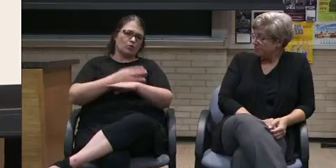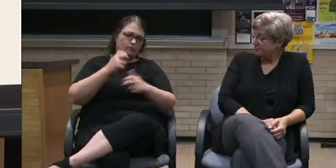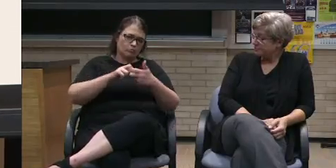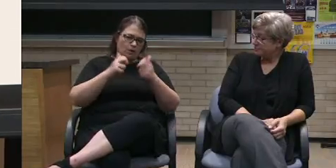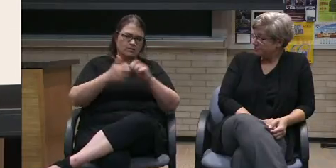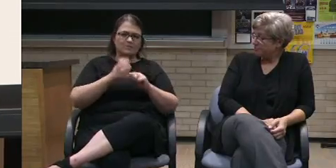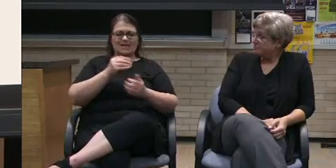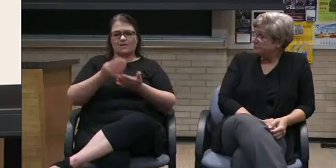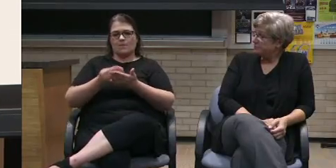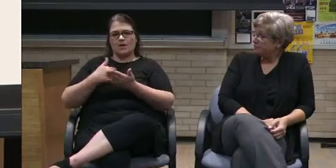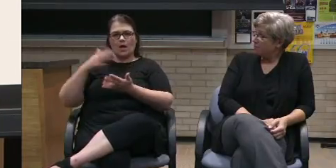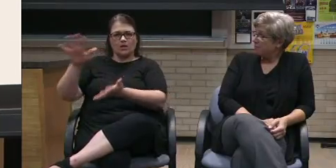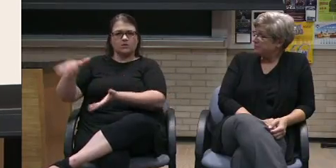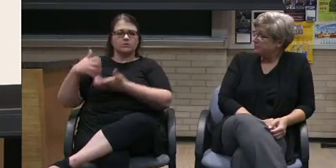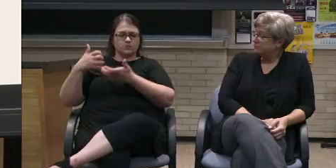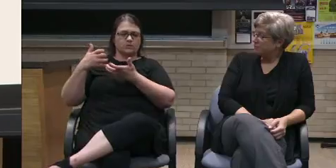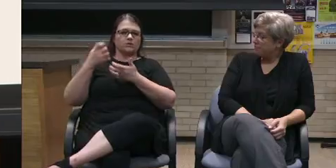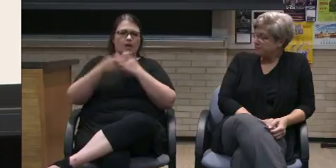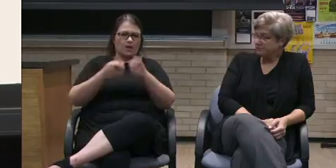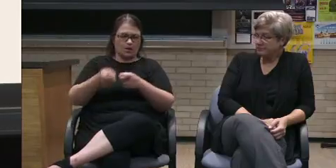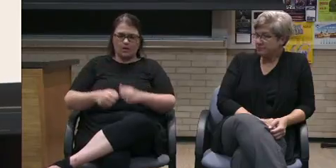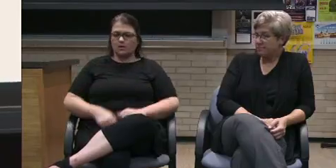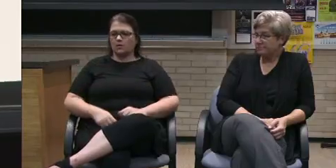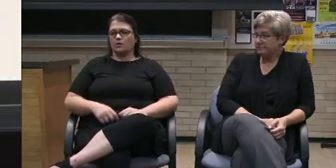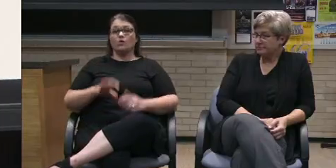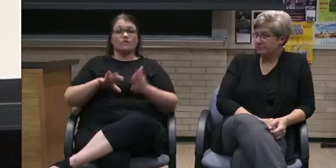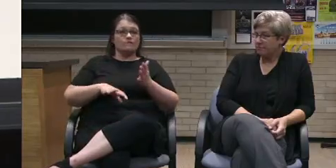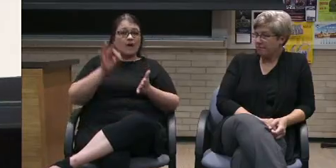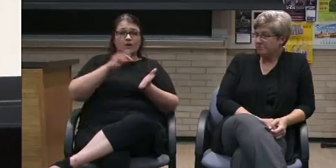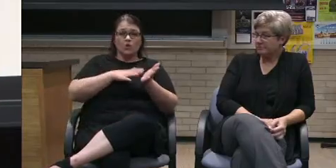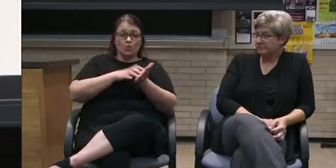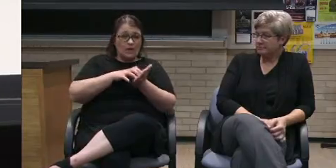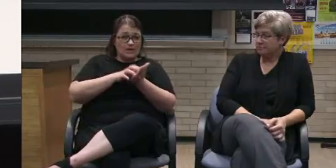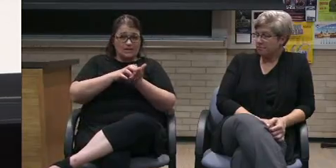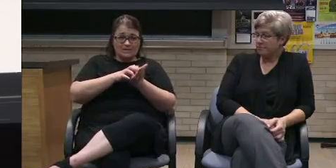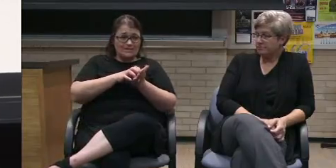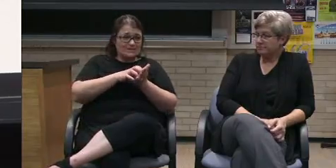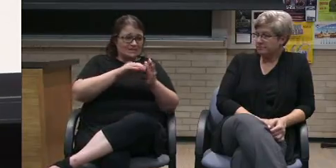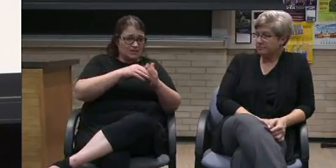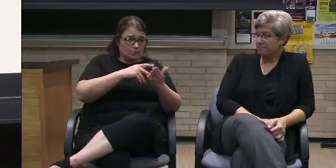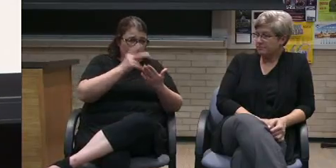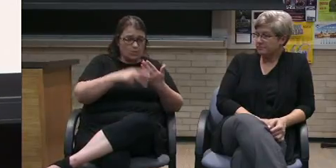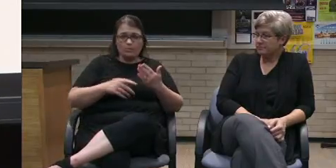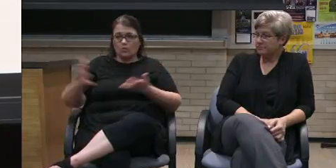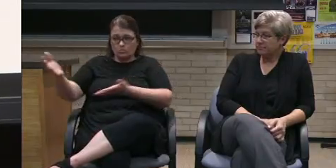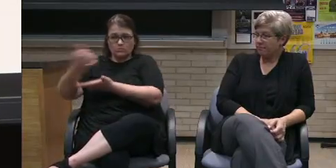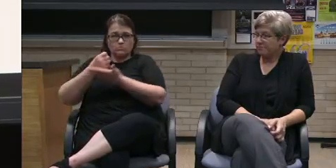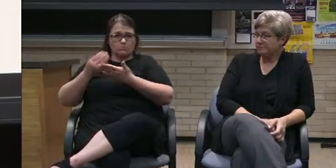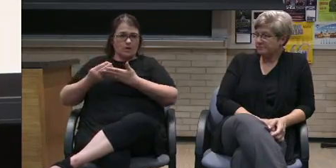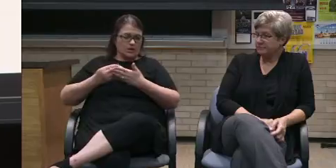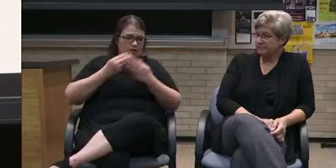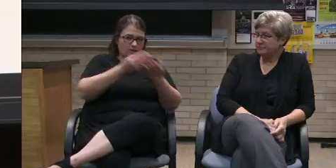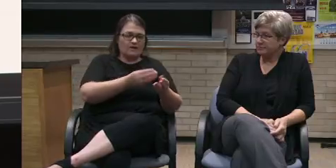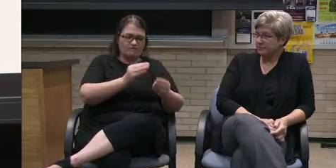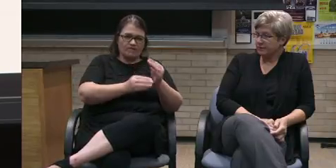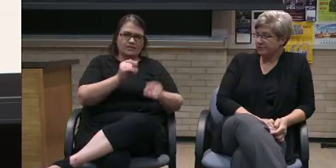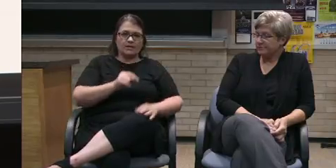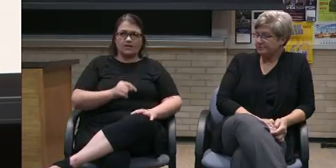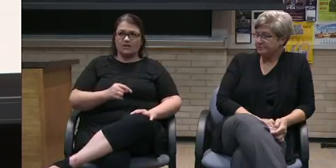I allocated. You find a weakness and you need money to fix it, I allocated money to fix it. So people were like, you mean we have a problem and you gave us